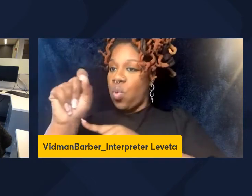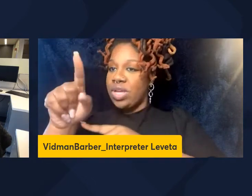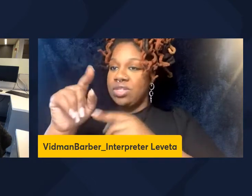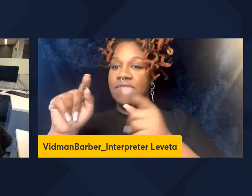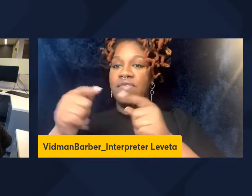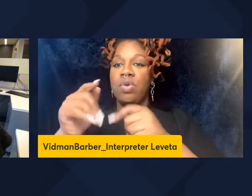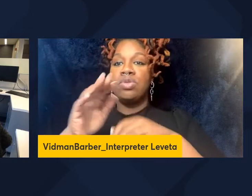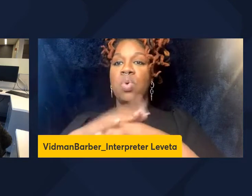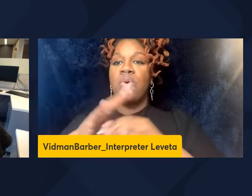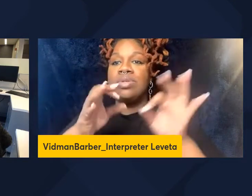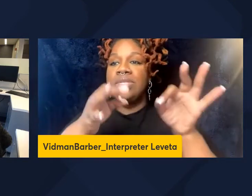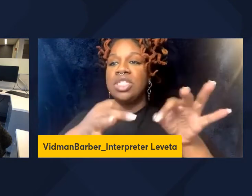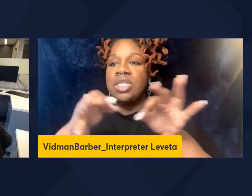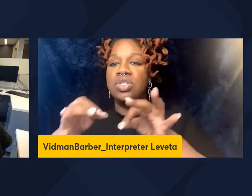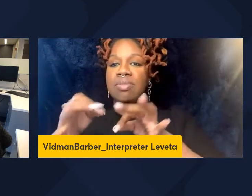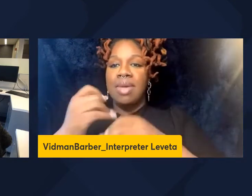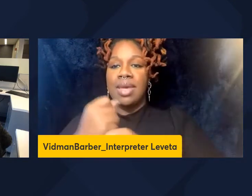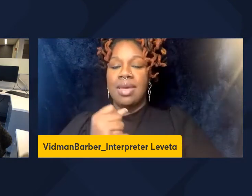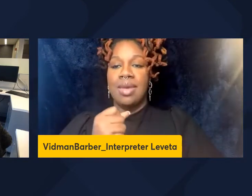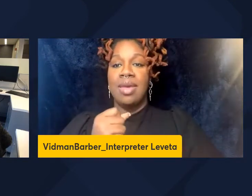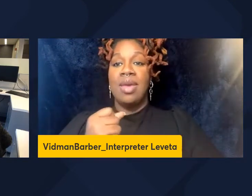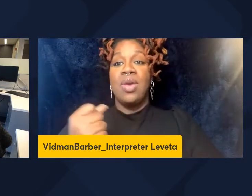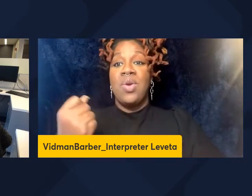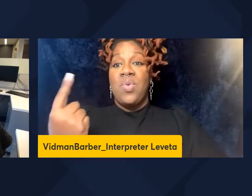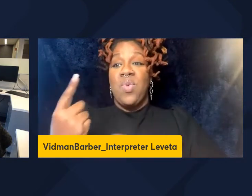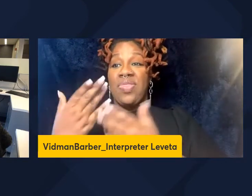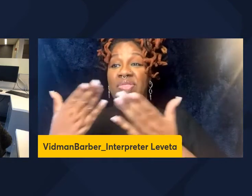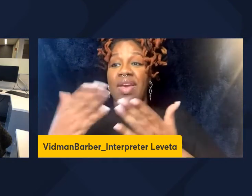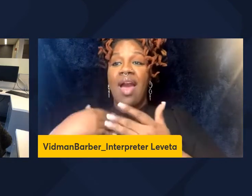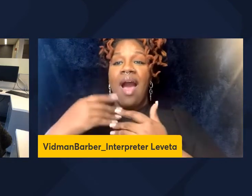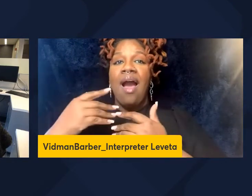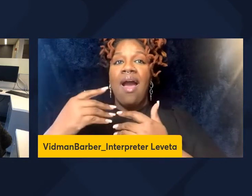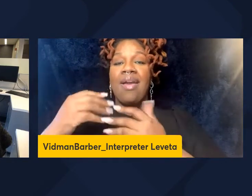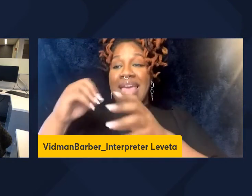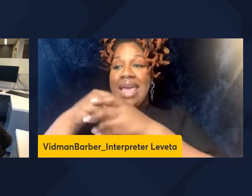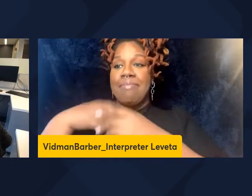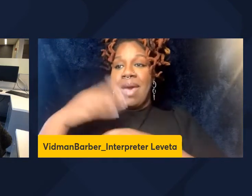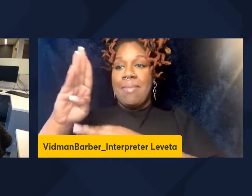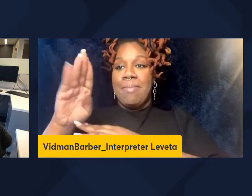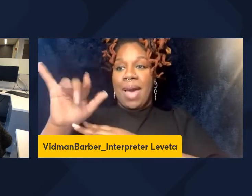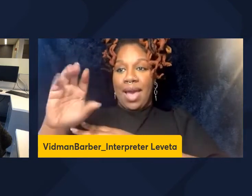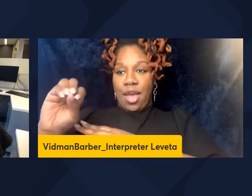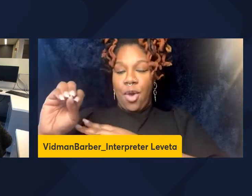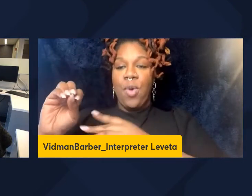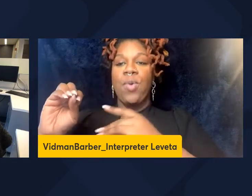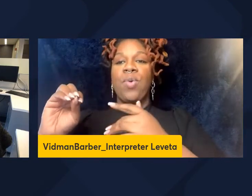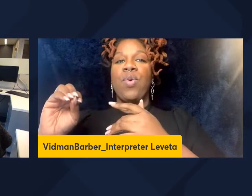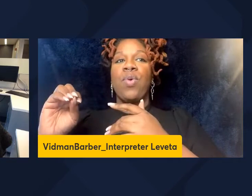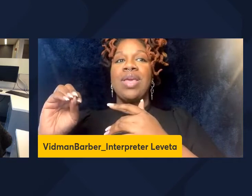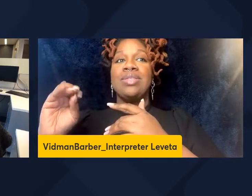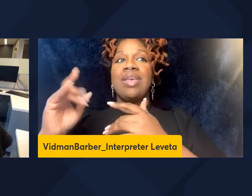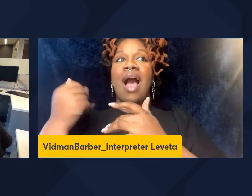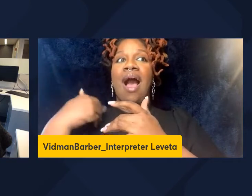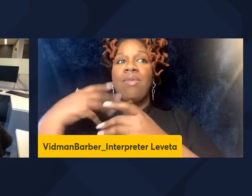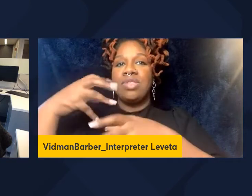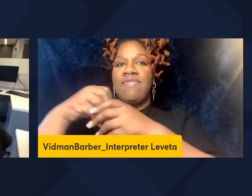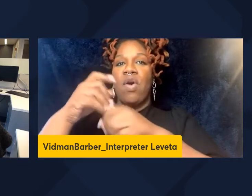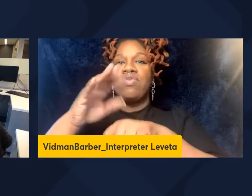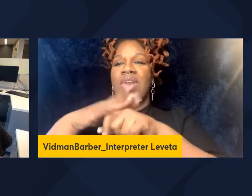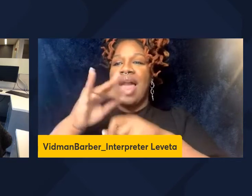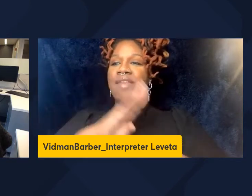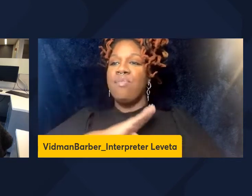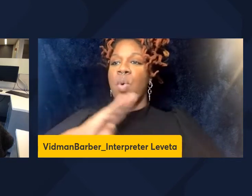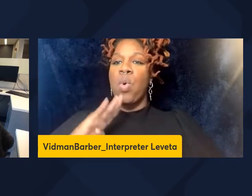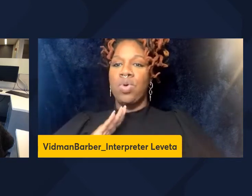my bio, that I've had the opportunity to do is serve on a lot of boards. And I recognize the power of decision making. And